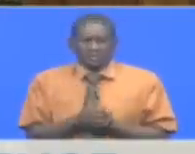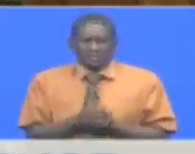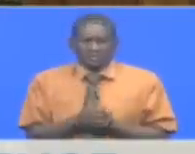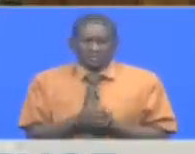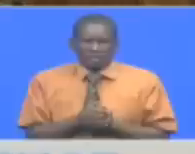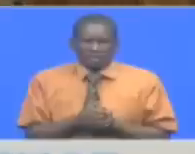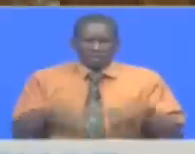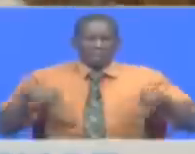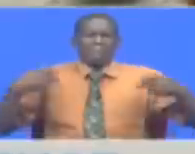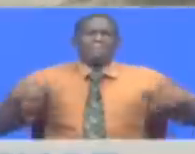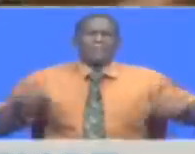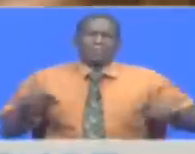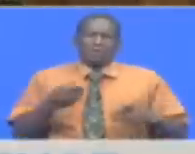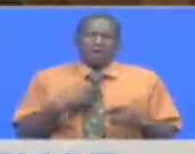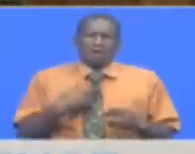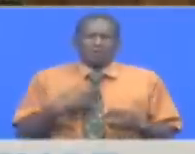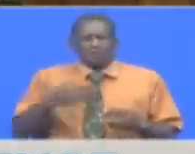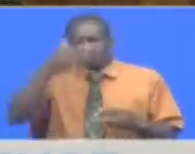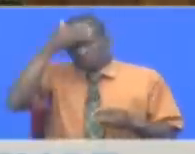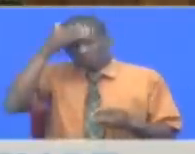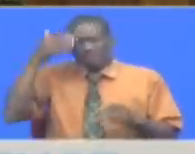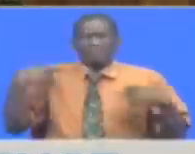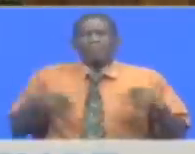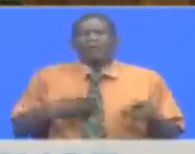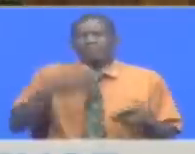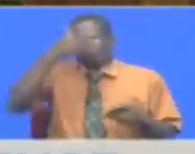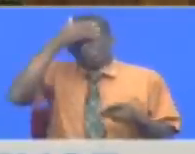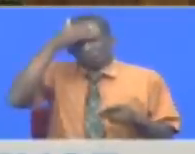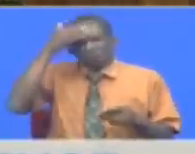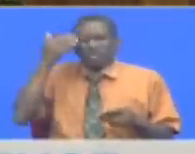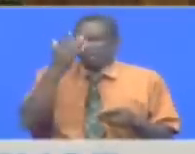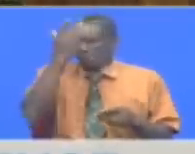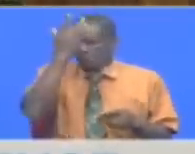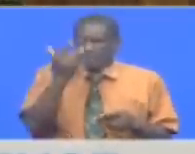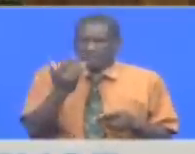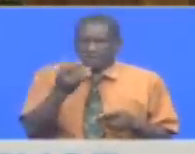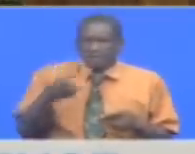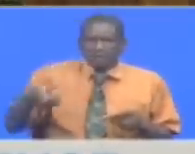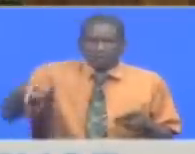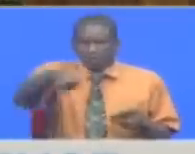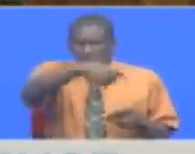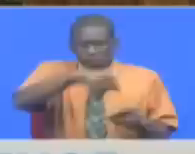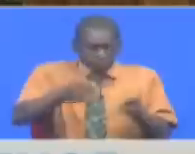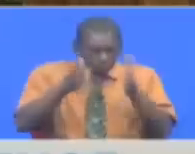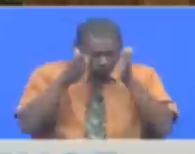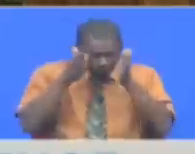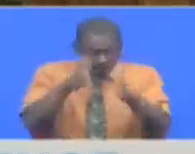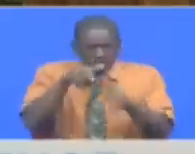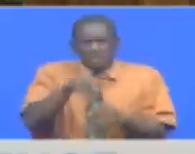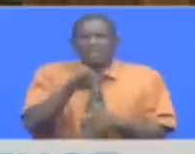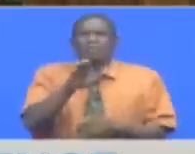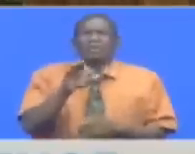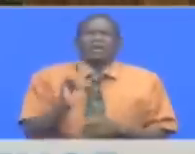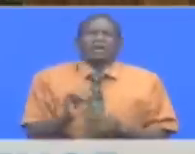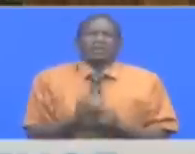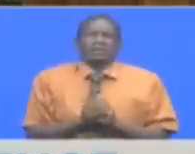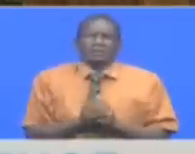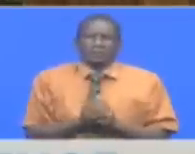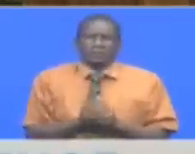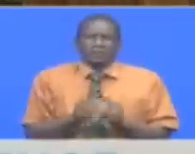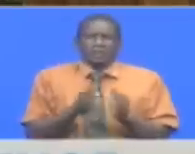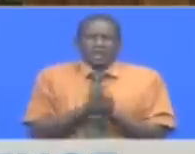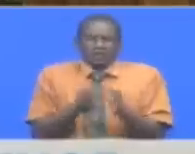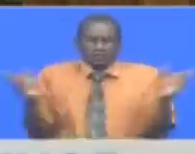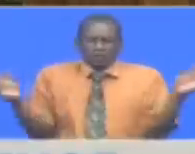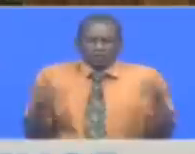that people have forgotten why we were looking at this. And for